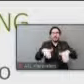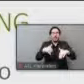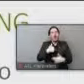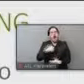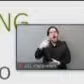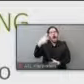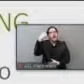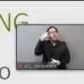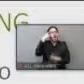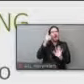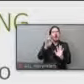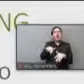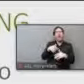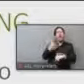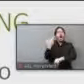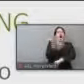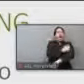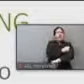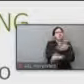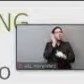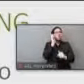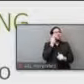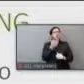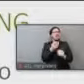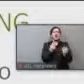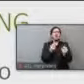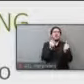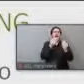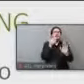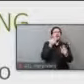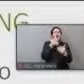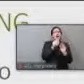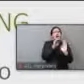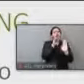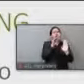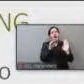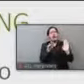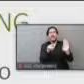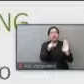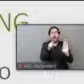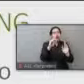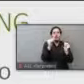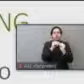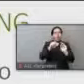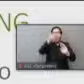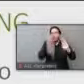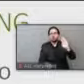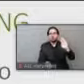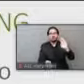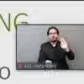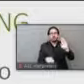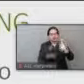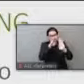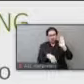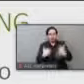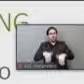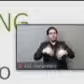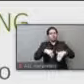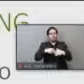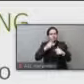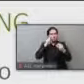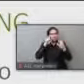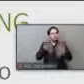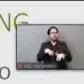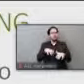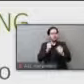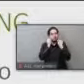quick. I didn't think it would be this quick, an immediate downward trend in deaths, even while cases throughout the United